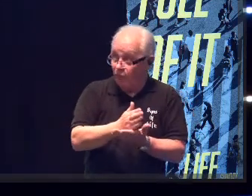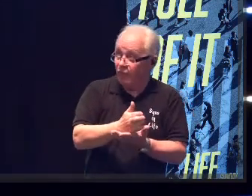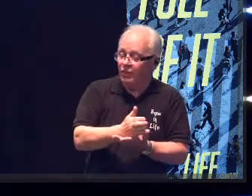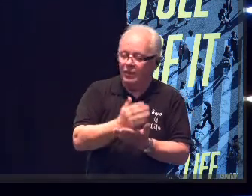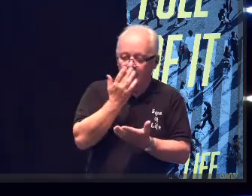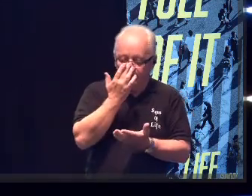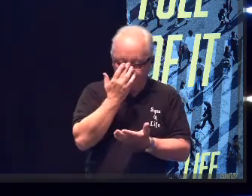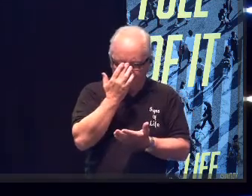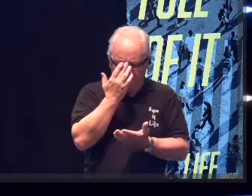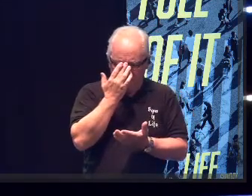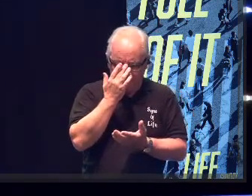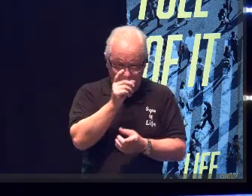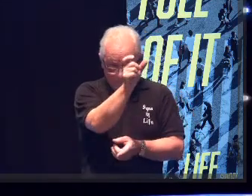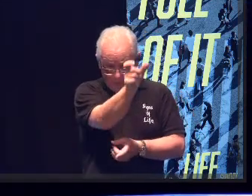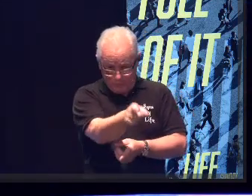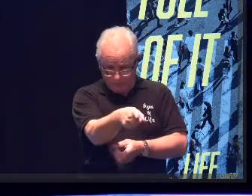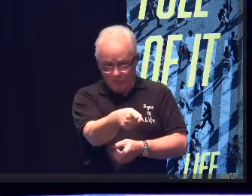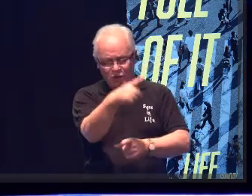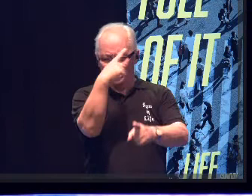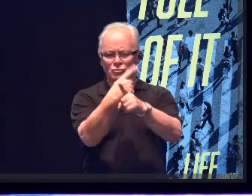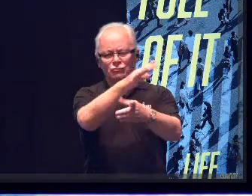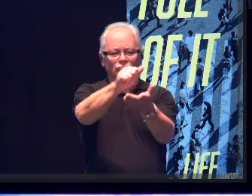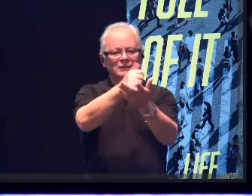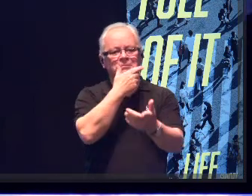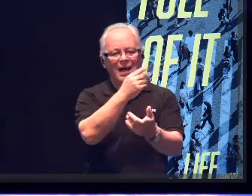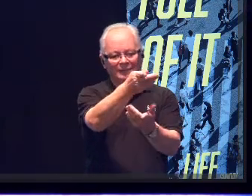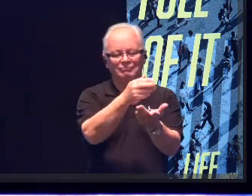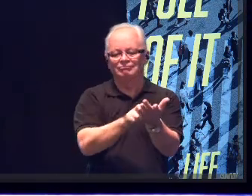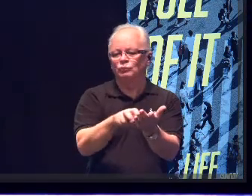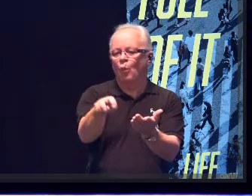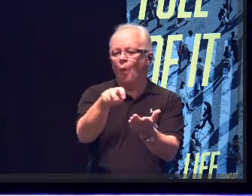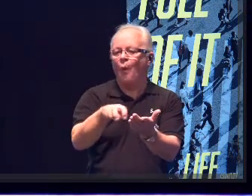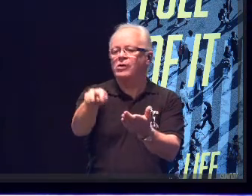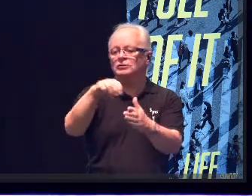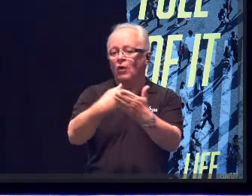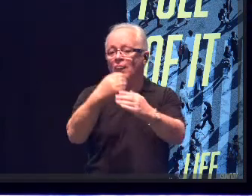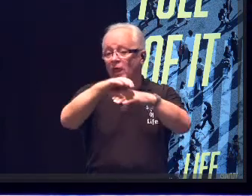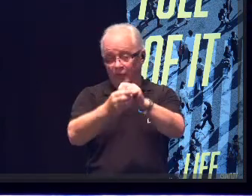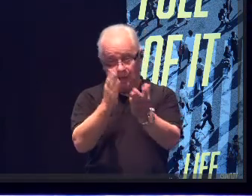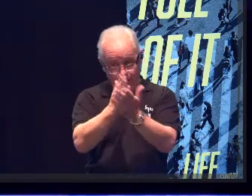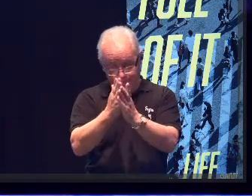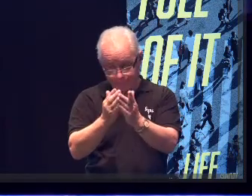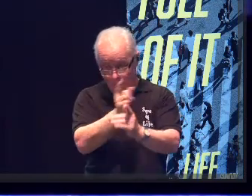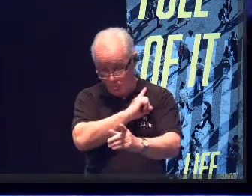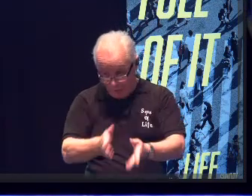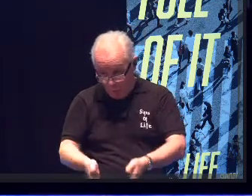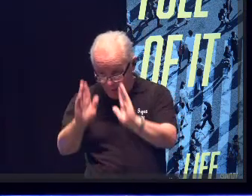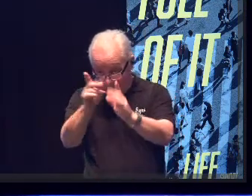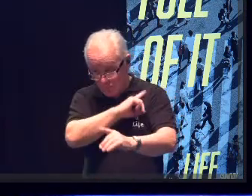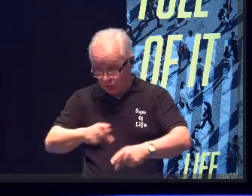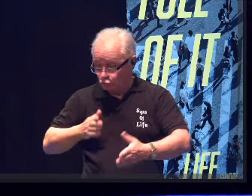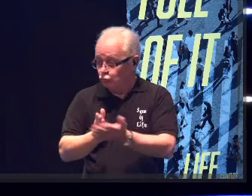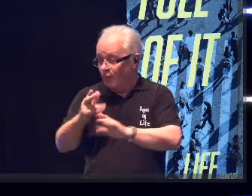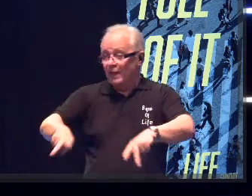The most righteous man that ever walked the earth, who was the way, the truth, and the life, carried himself